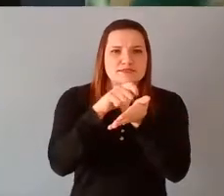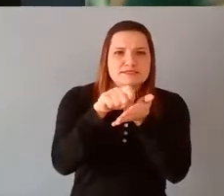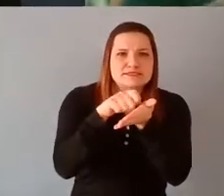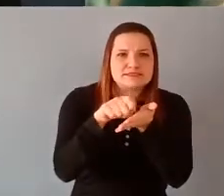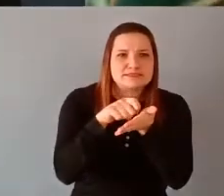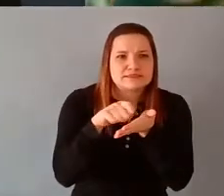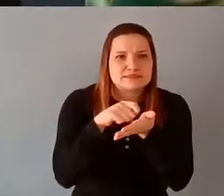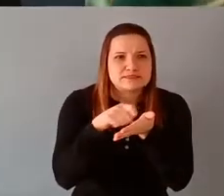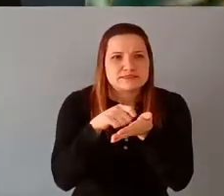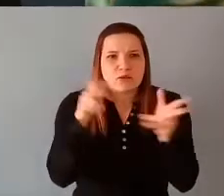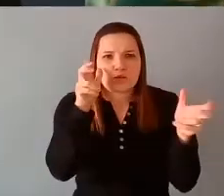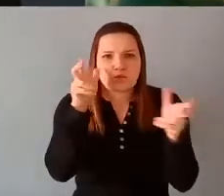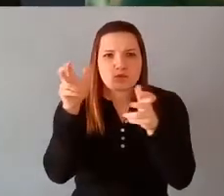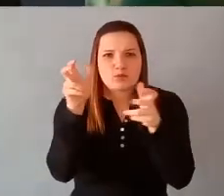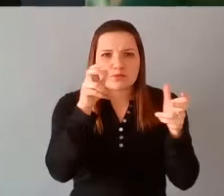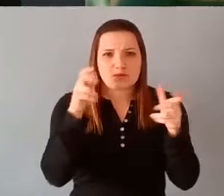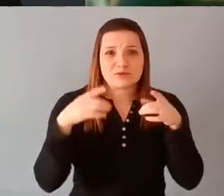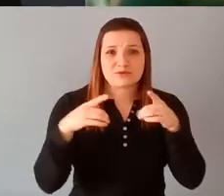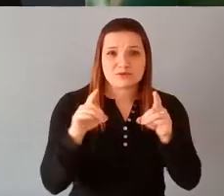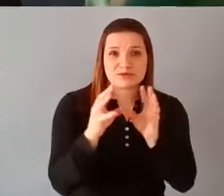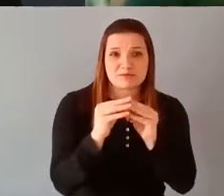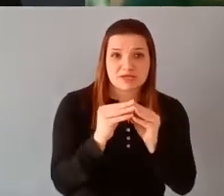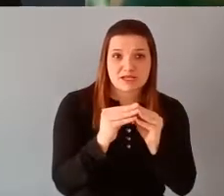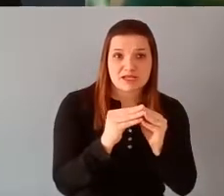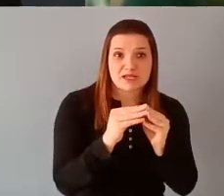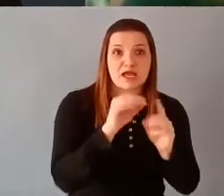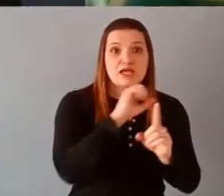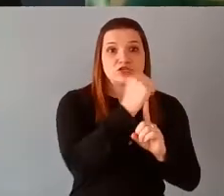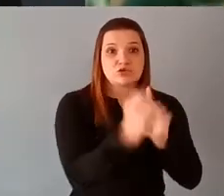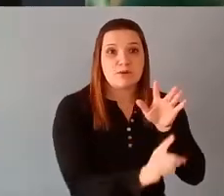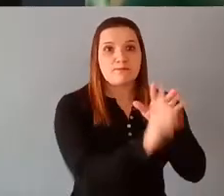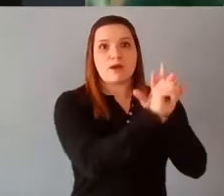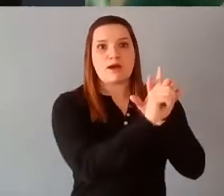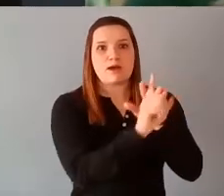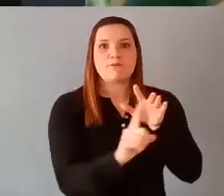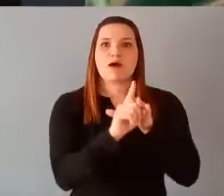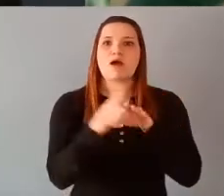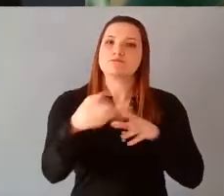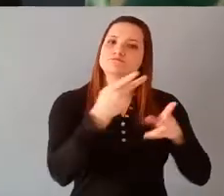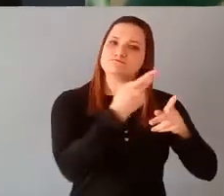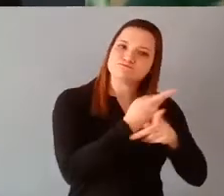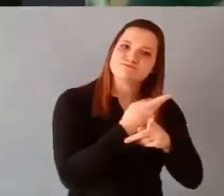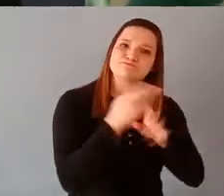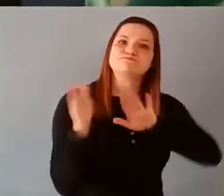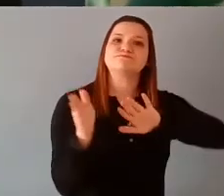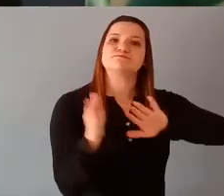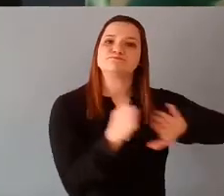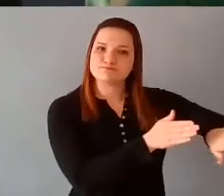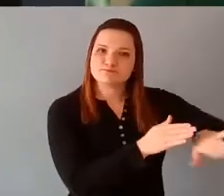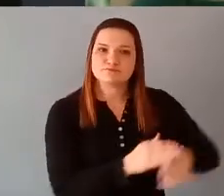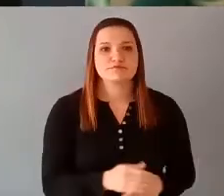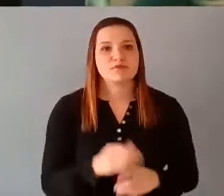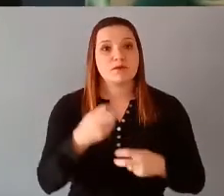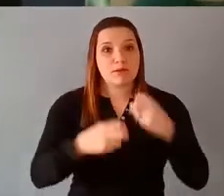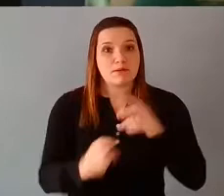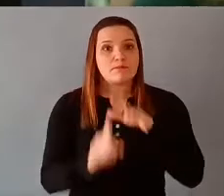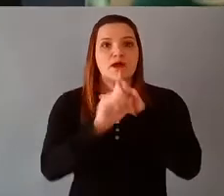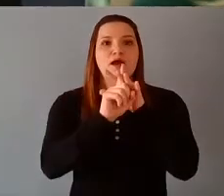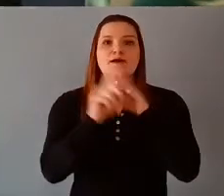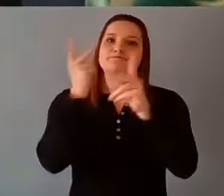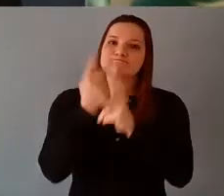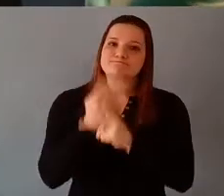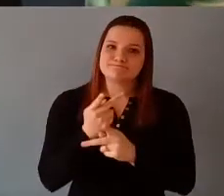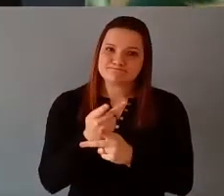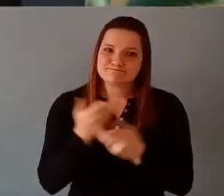and one issue after the other would pop up, and you handle it, and then you move on to the next issue, and you handle that one, and